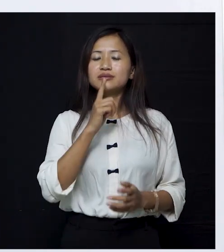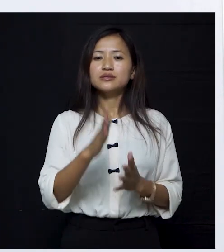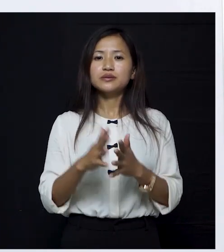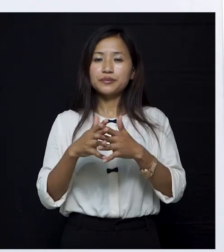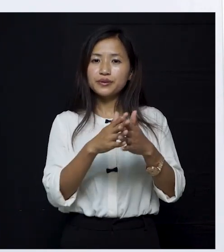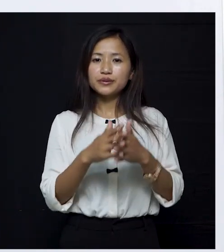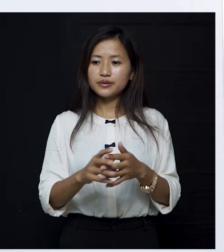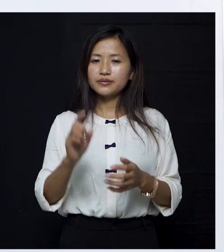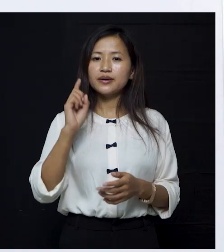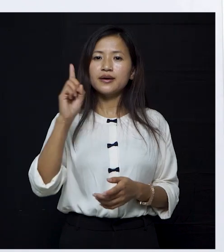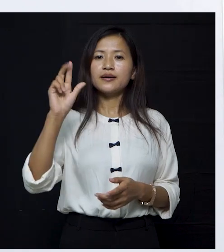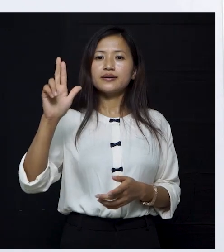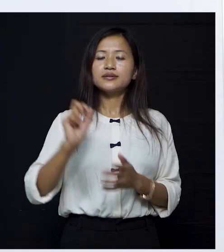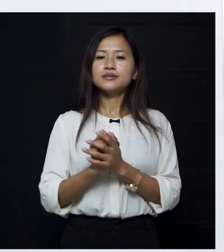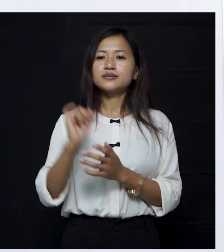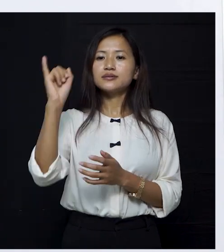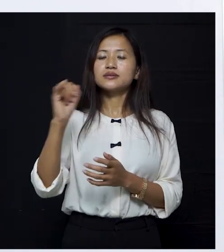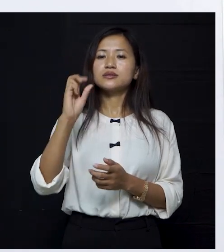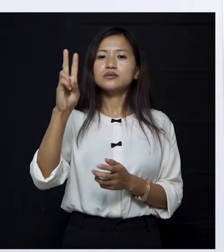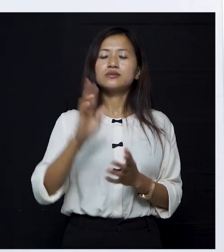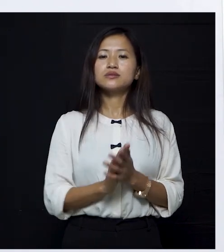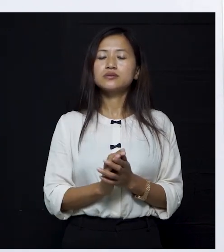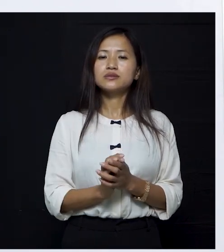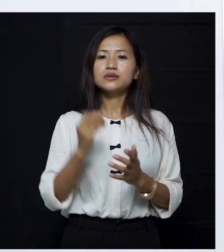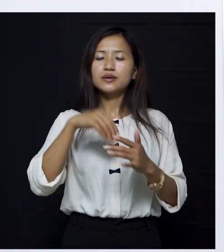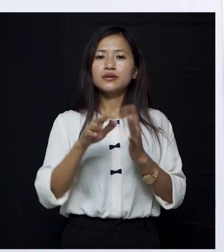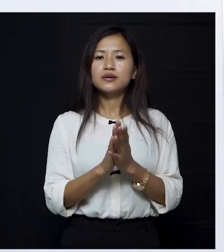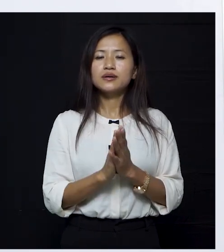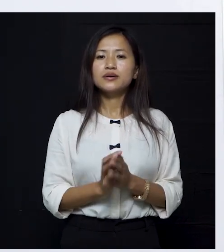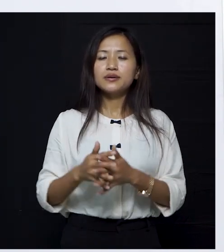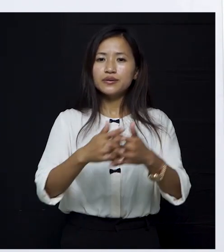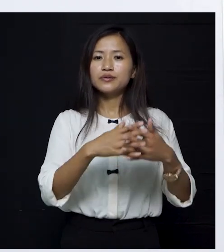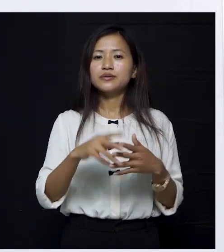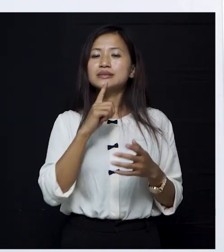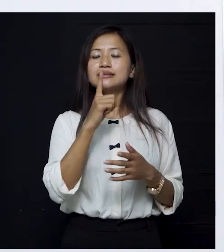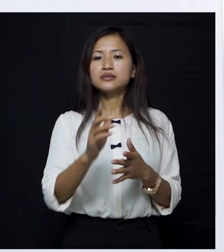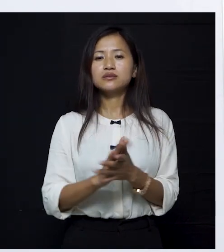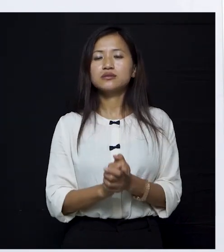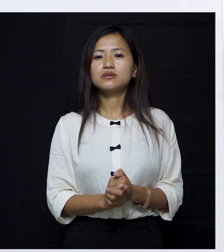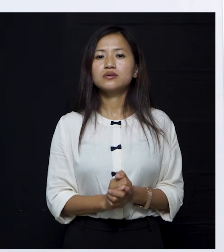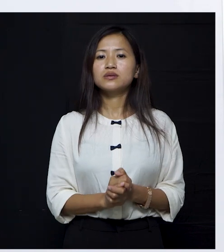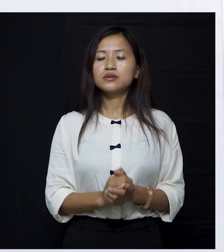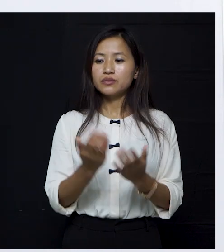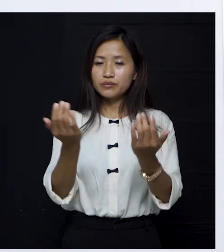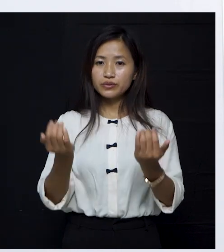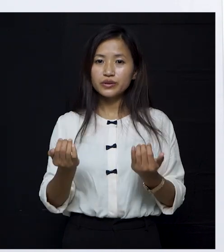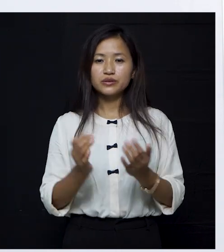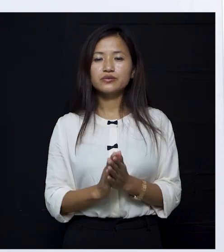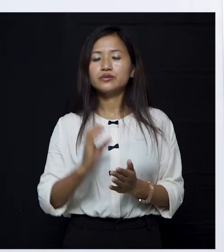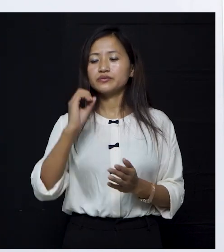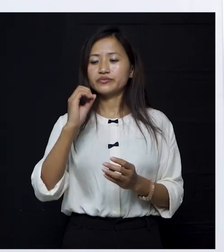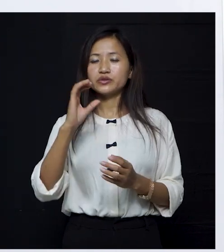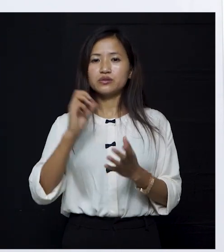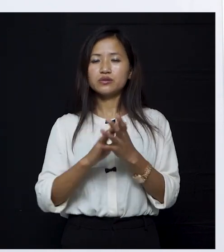in 1862, okay? In 1862, the Americans, they introduced the protection of